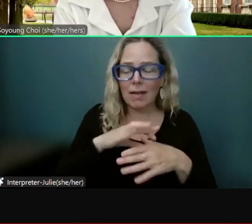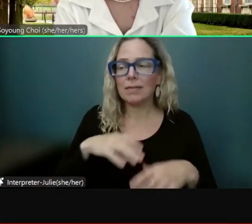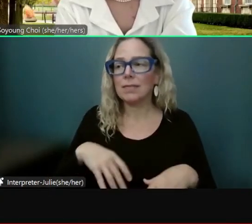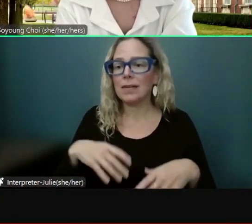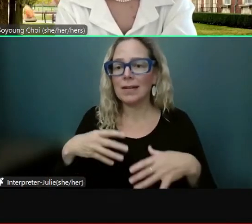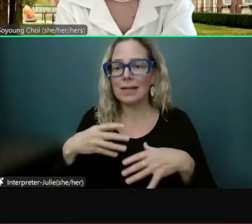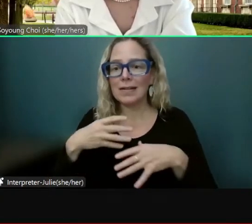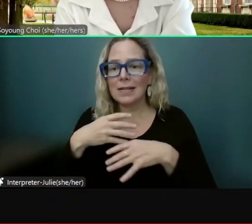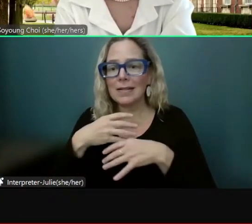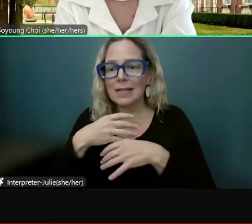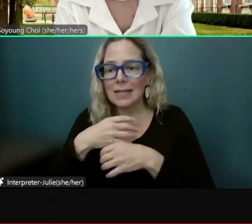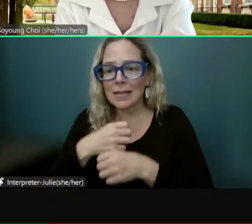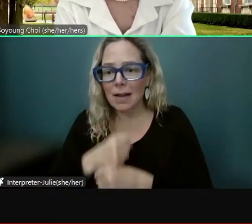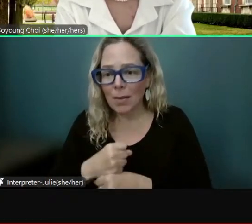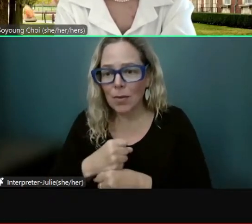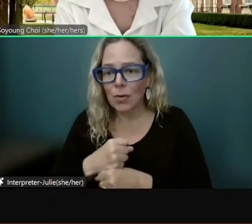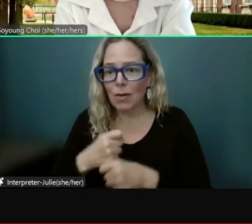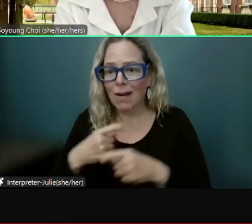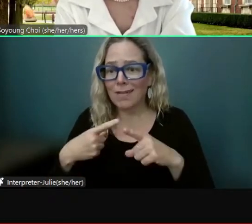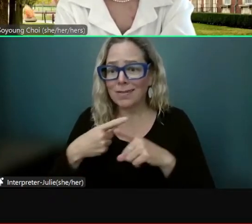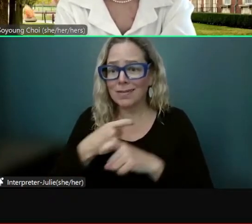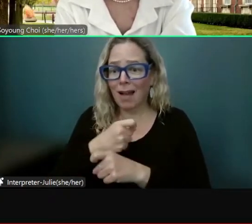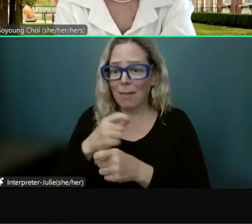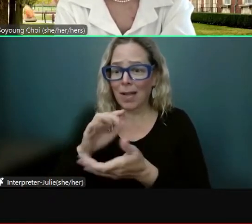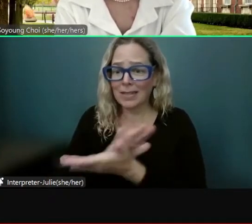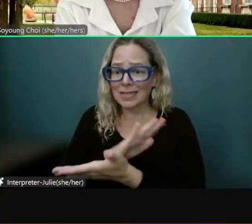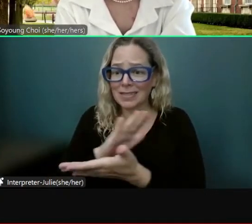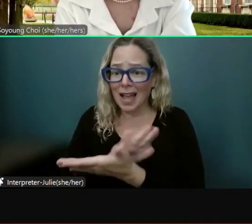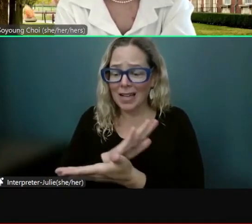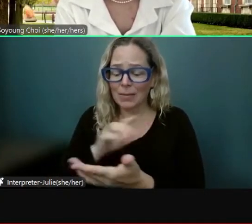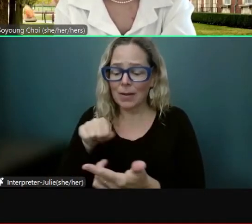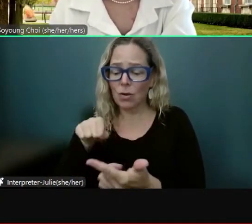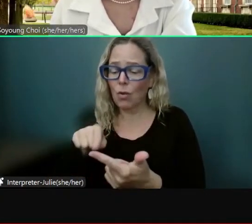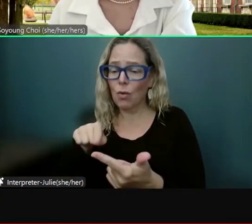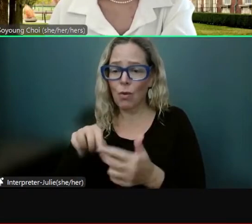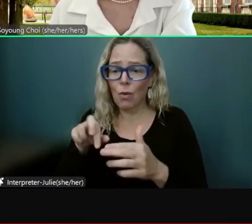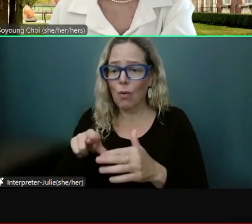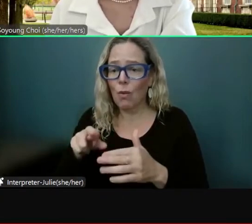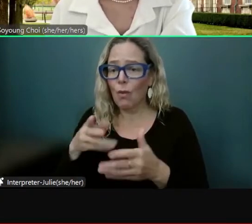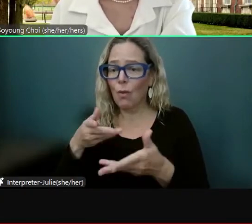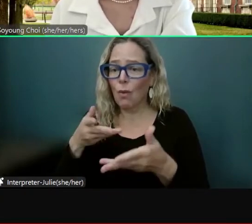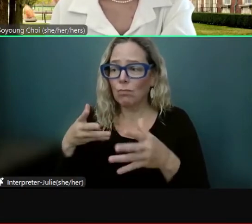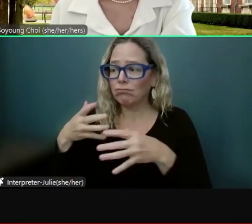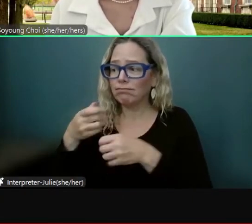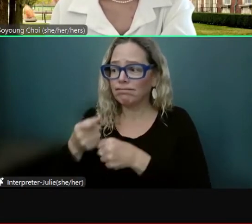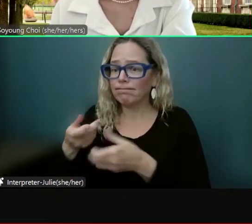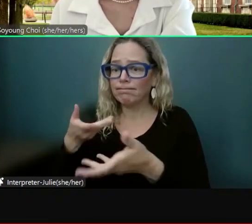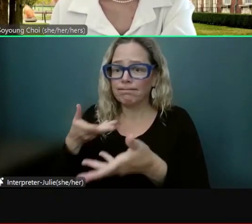or answering health related questions, all through voice interaction.